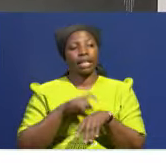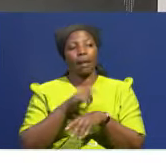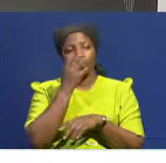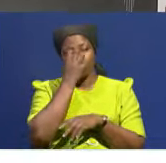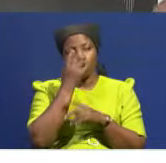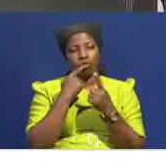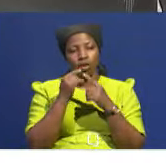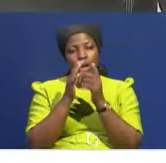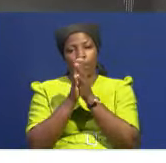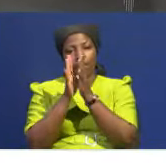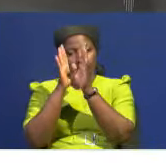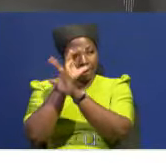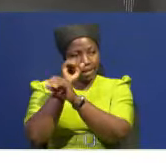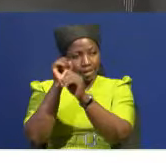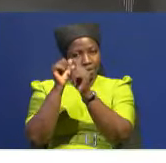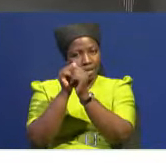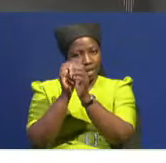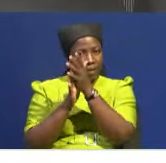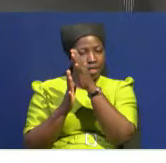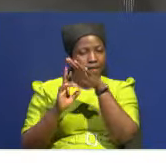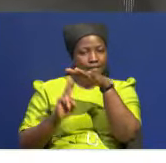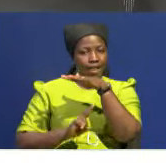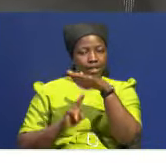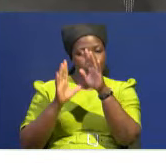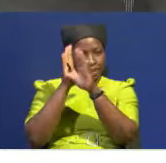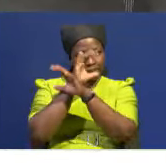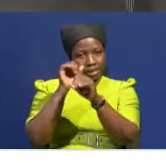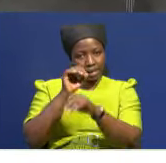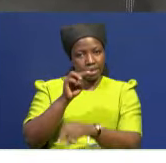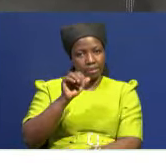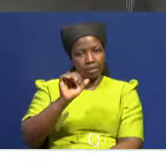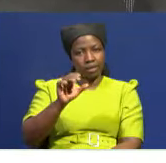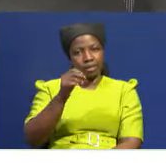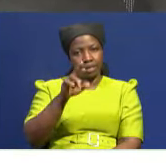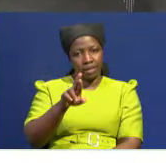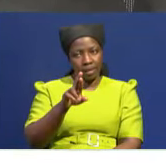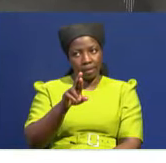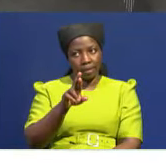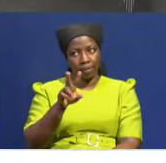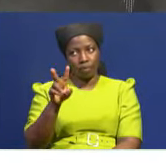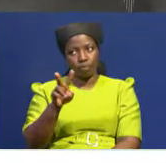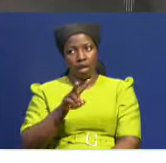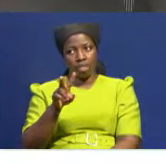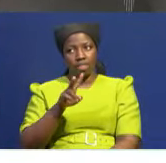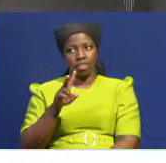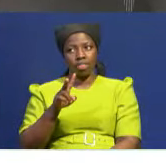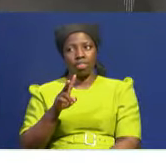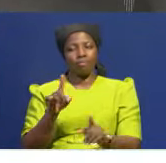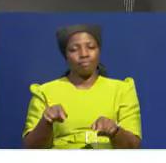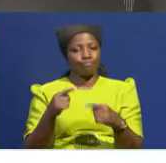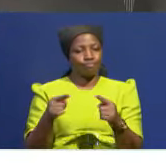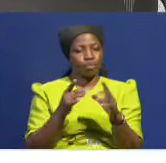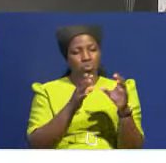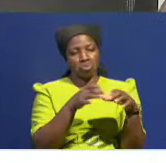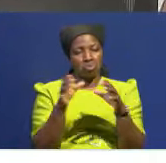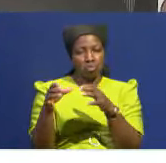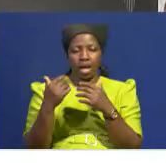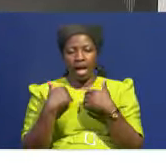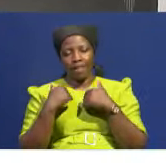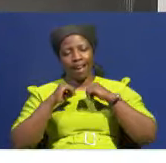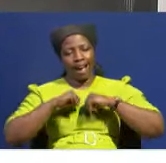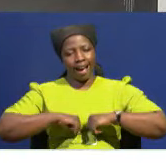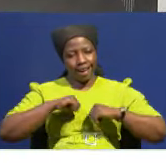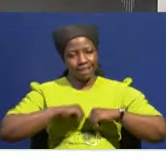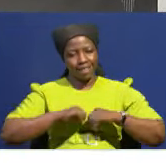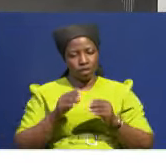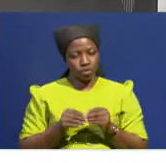well as the first vice president Riek Machar, and the two wrangling factions in South Sudan have agreed to resume negotiations for lasting